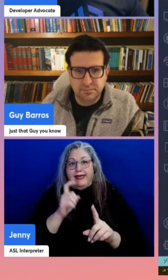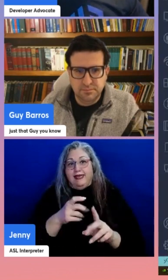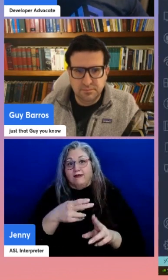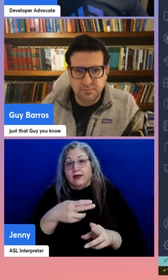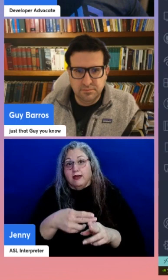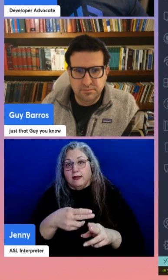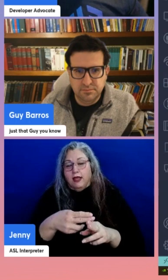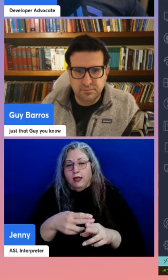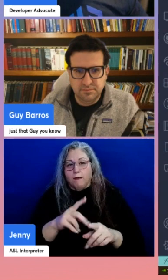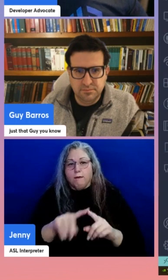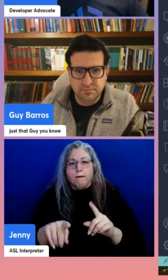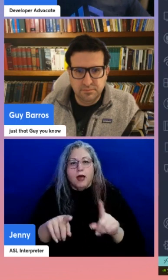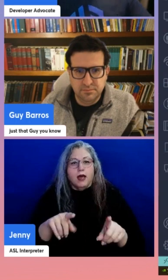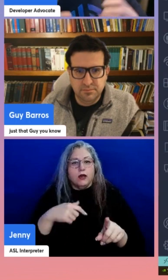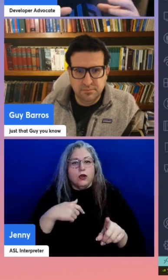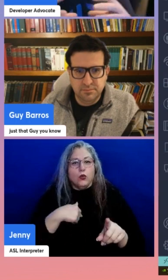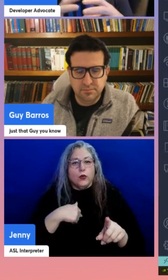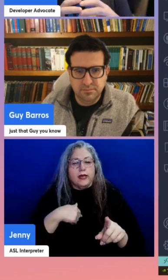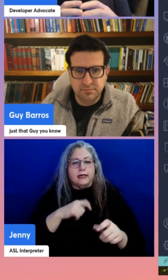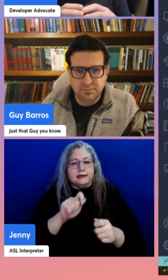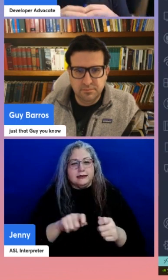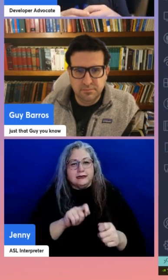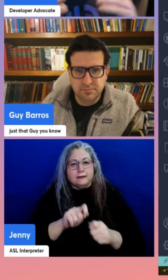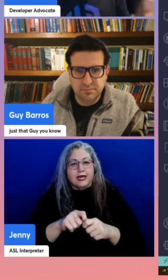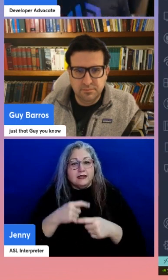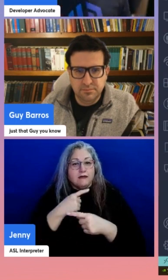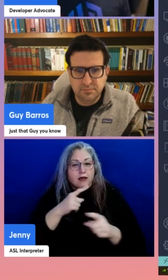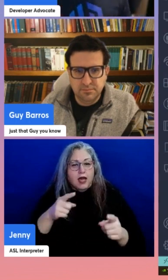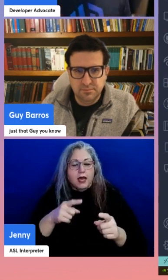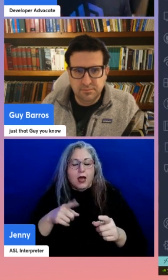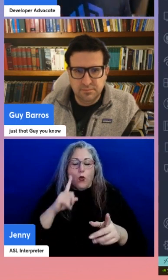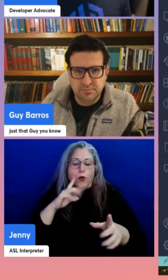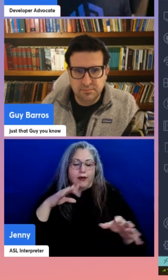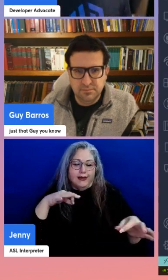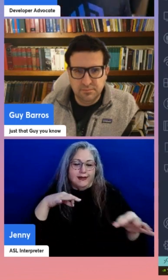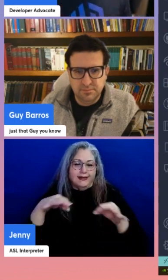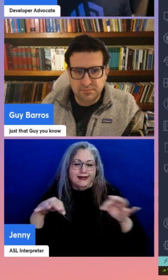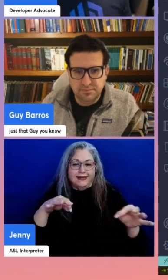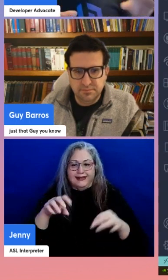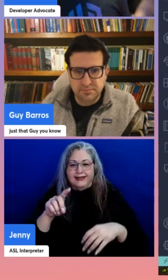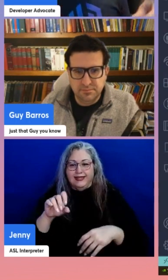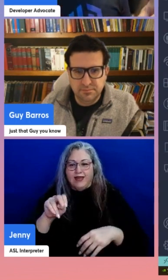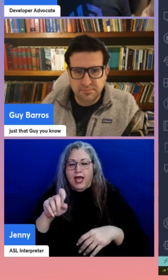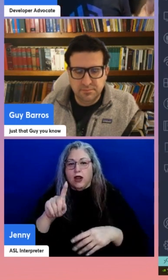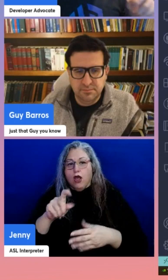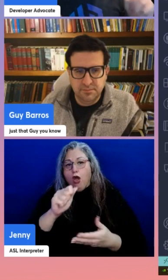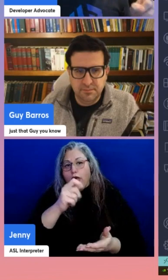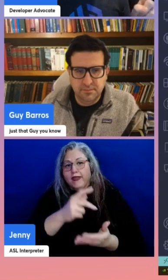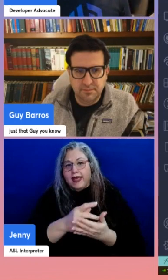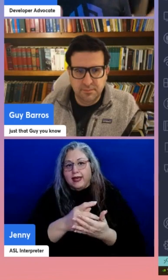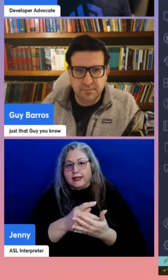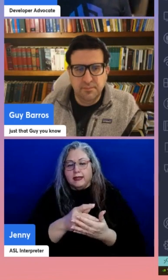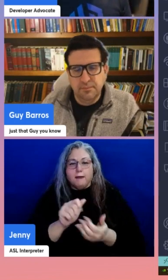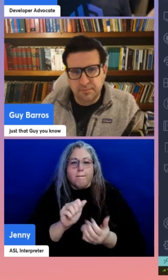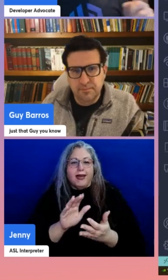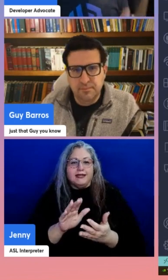basically specifying here is we're defining an authentication mechanism for the operator, not for Vault, for